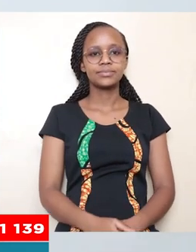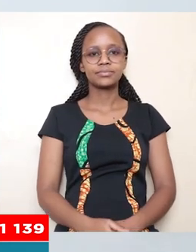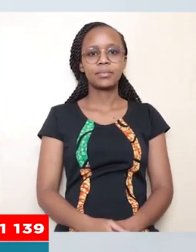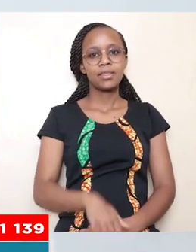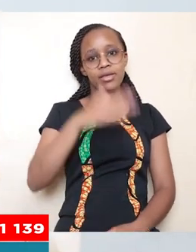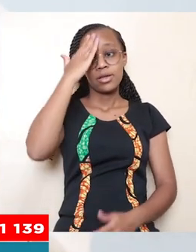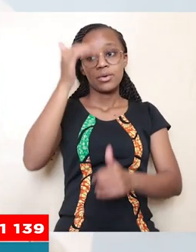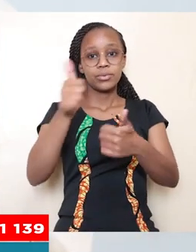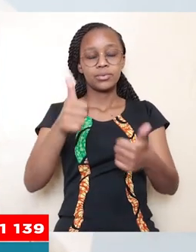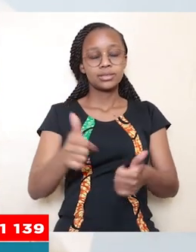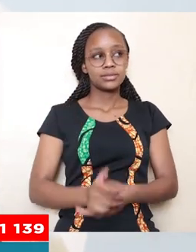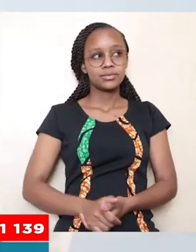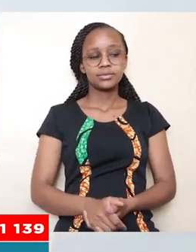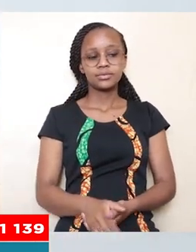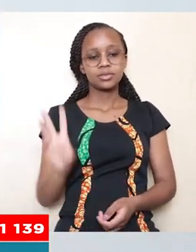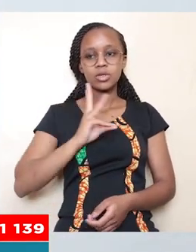Unajua,